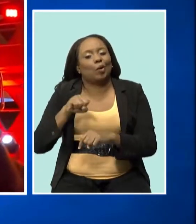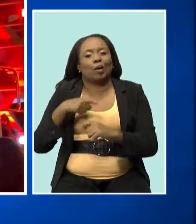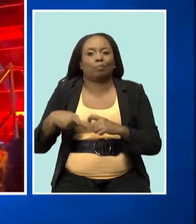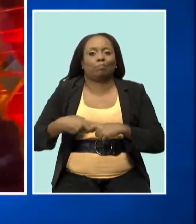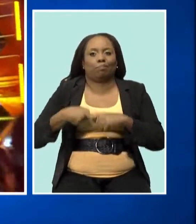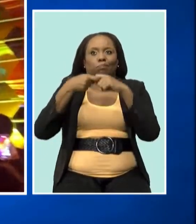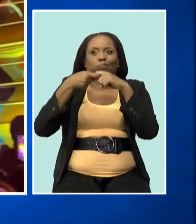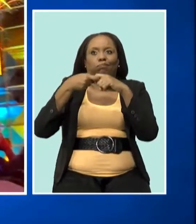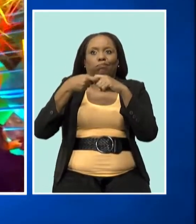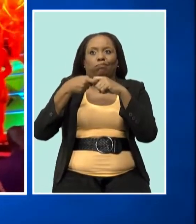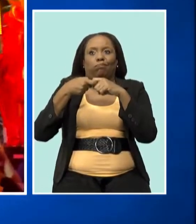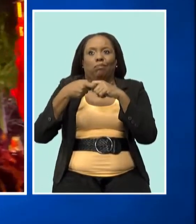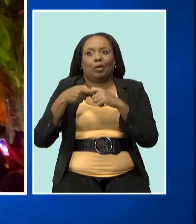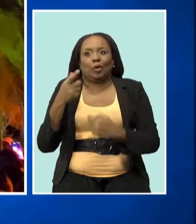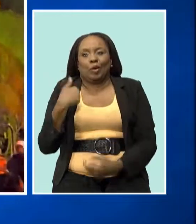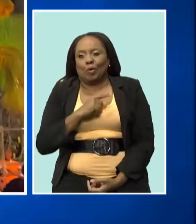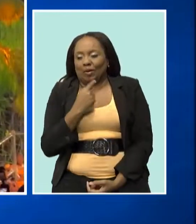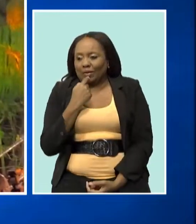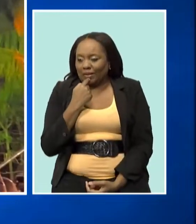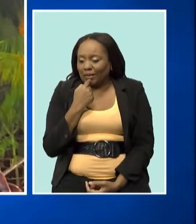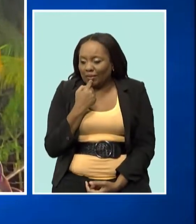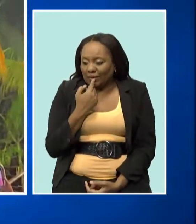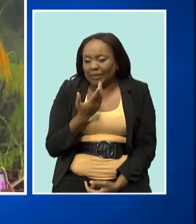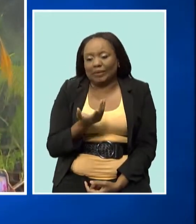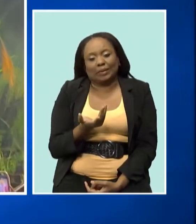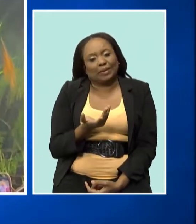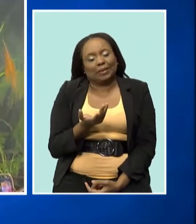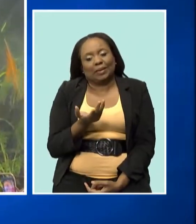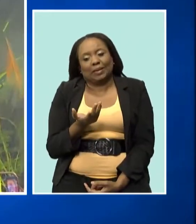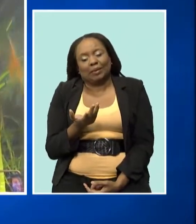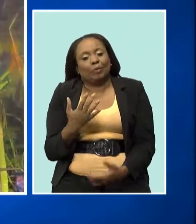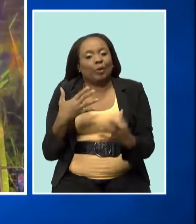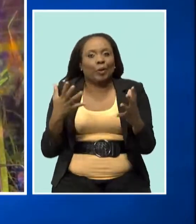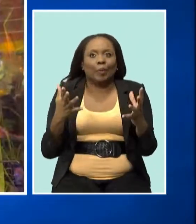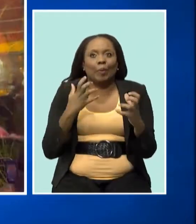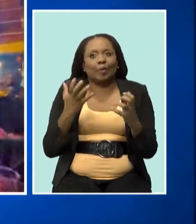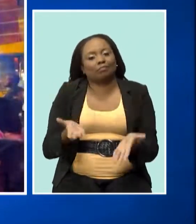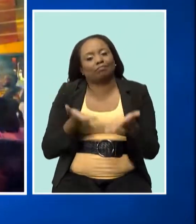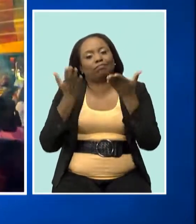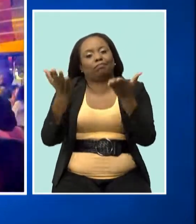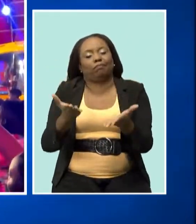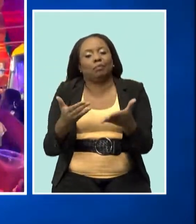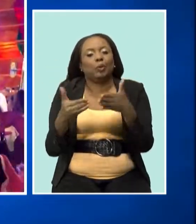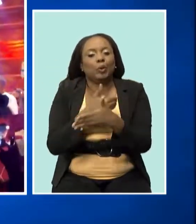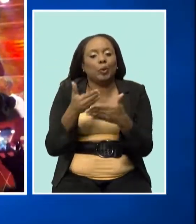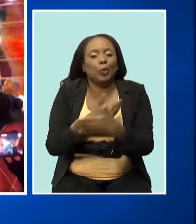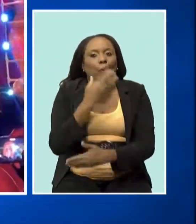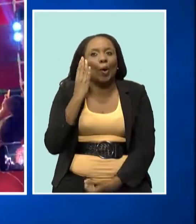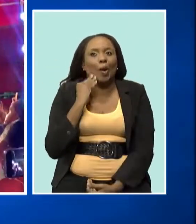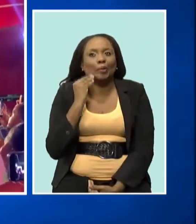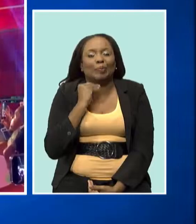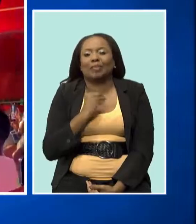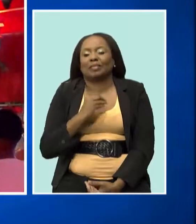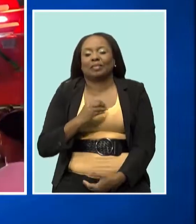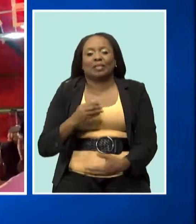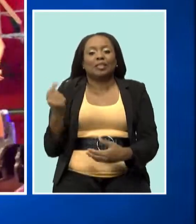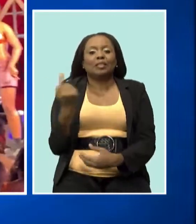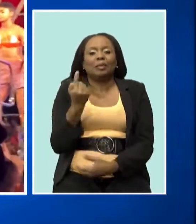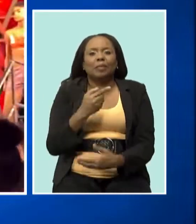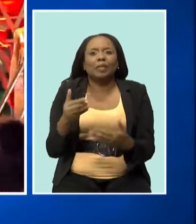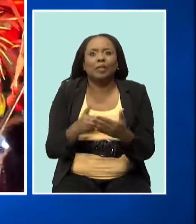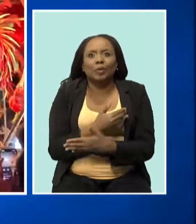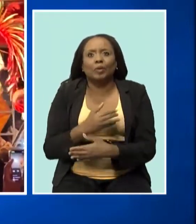just yet, but the bands, they're hitting the ground running and building a vibe for the 2023 crop over season. Vida